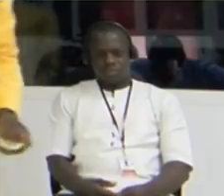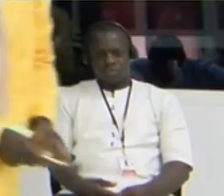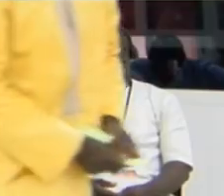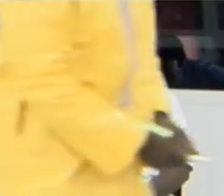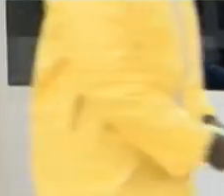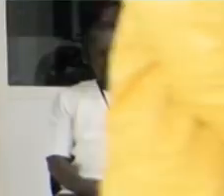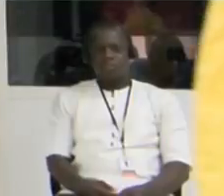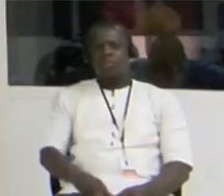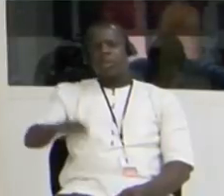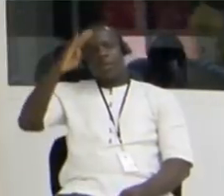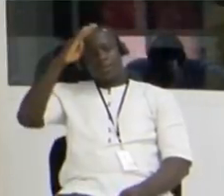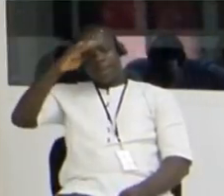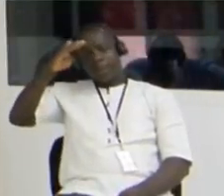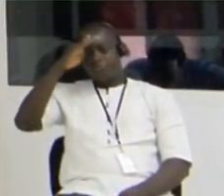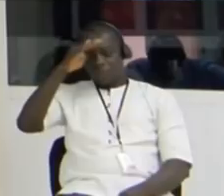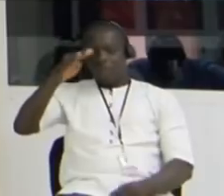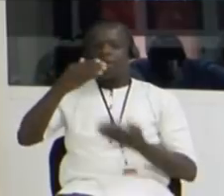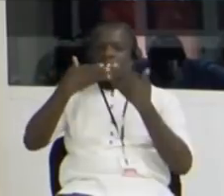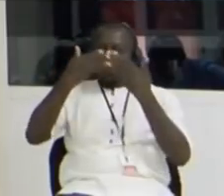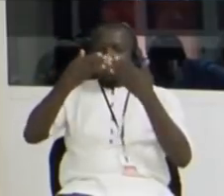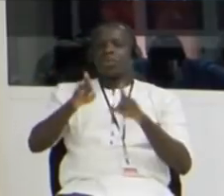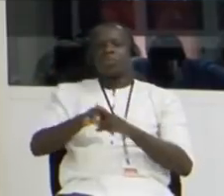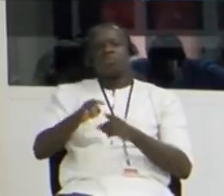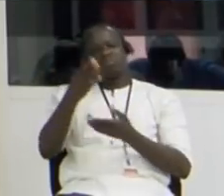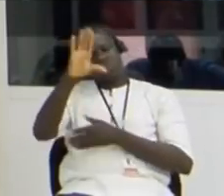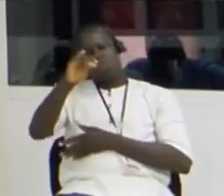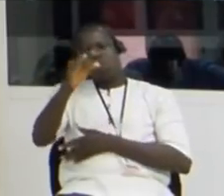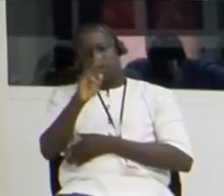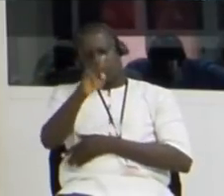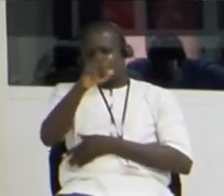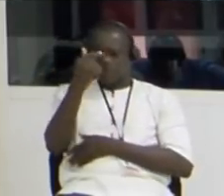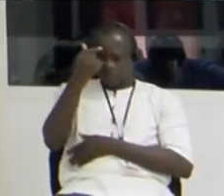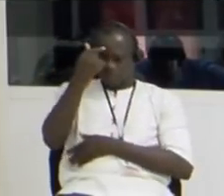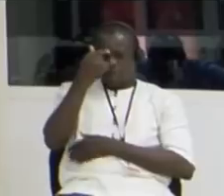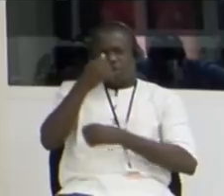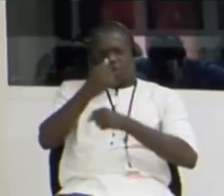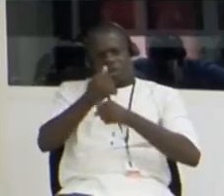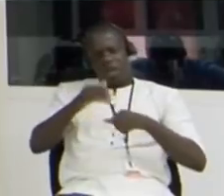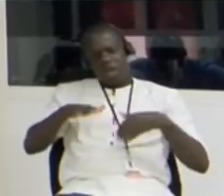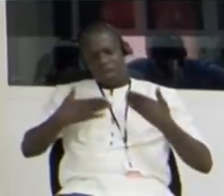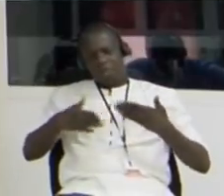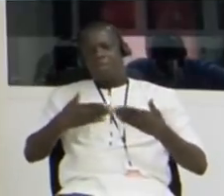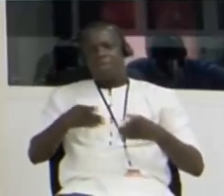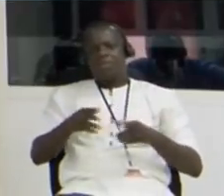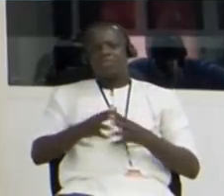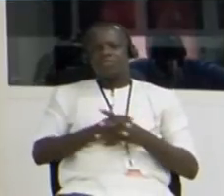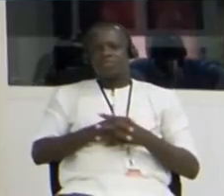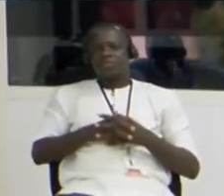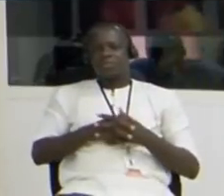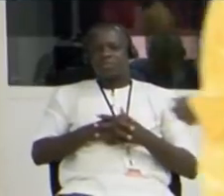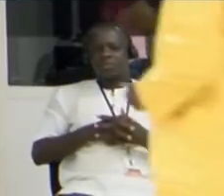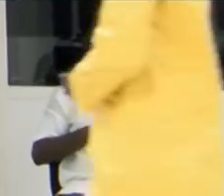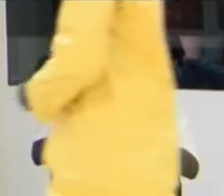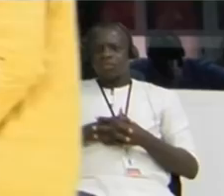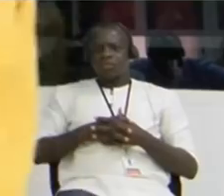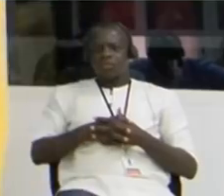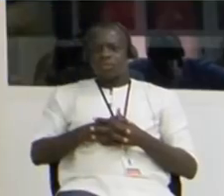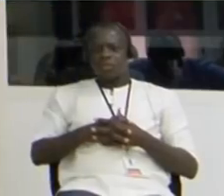thank you for that information. Whatever the case, just do what makes you feel comfortable. Are you comfortable in telling us what information you had